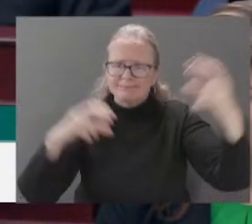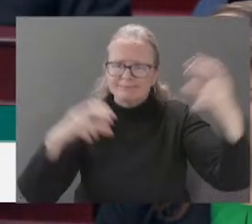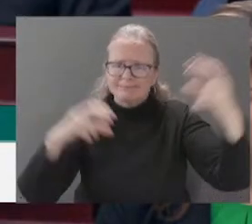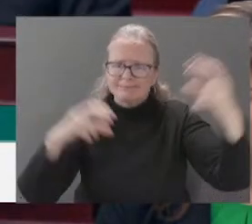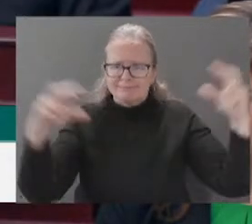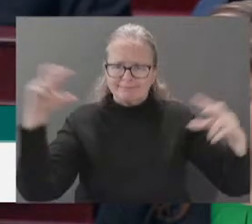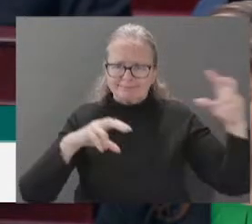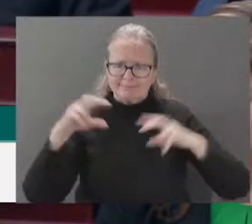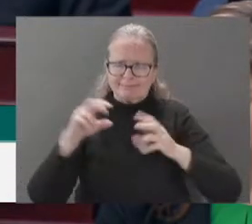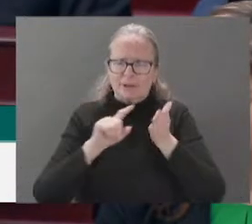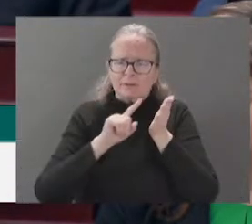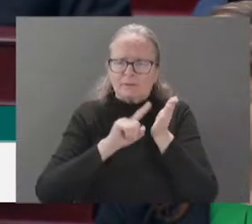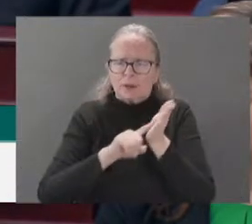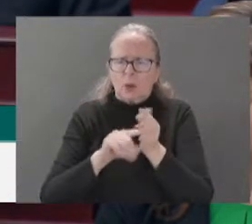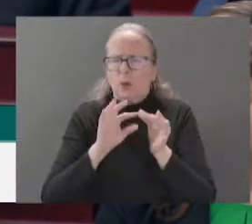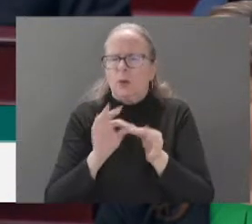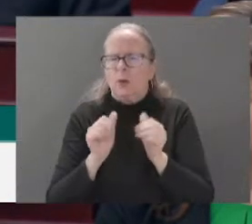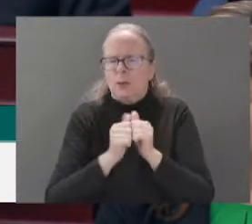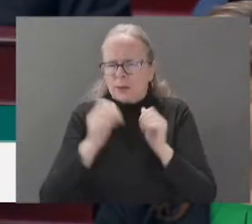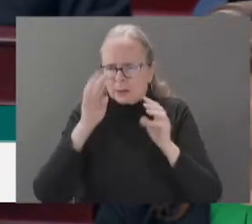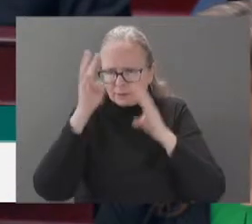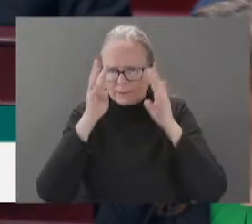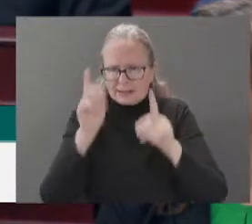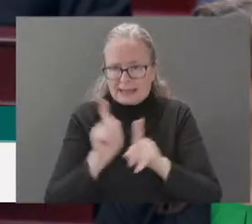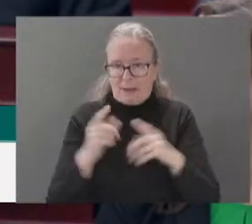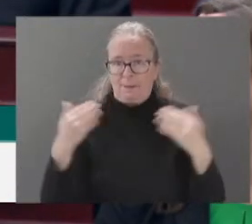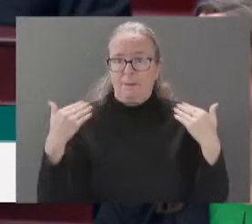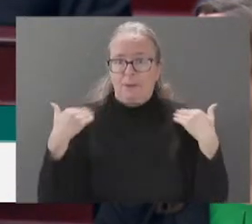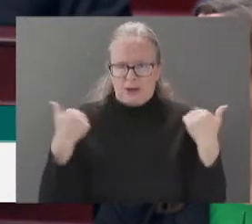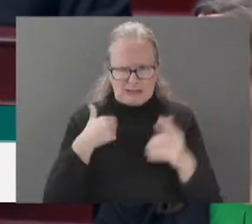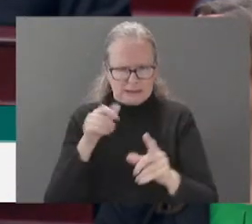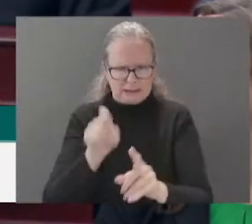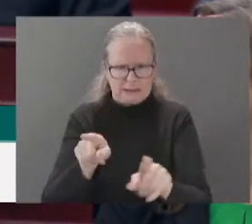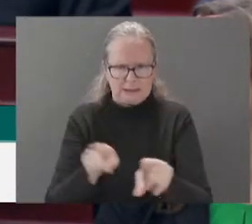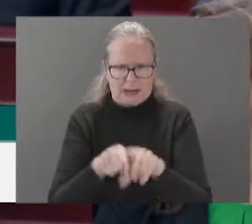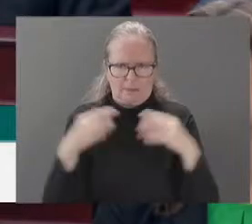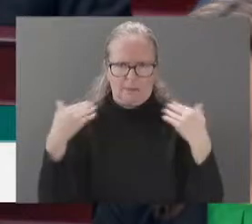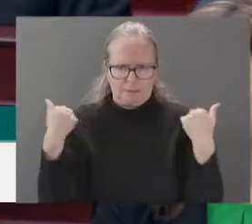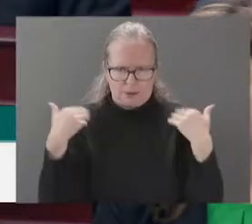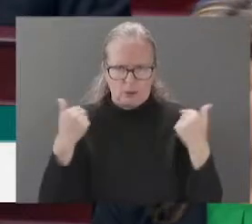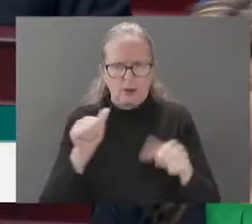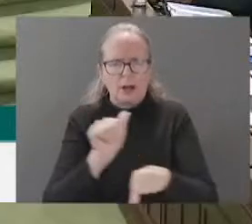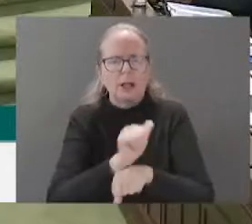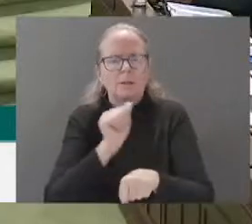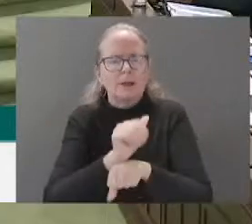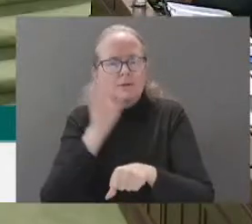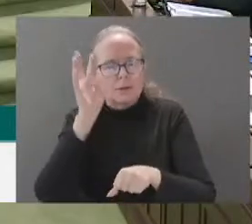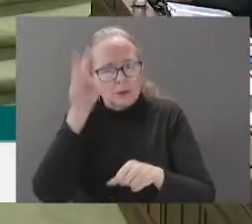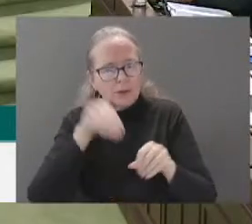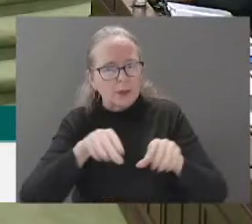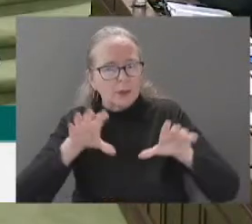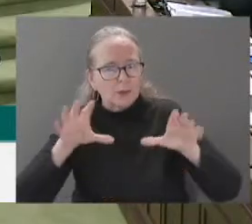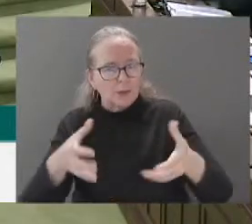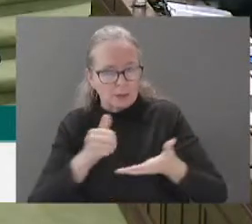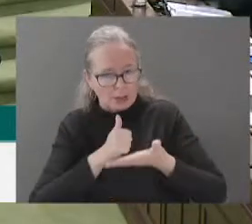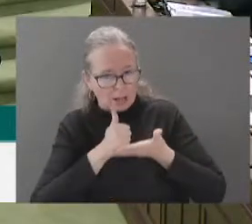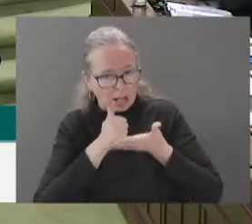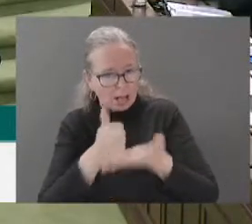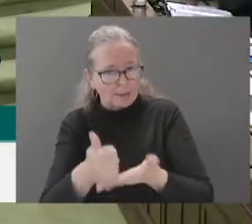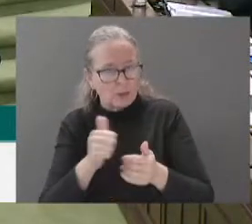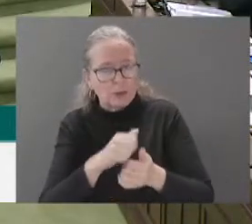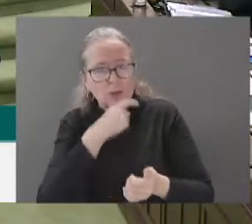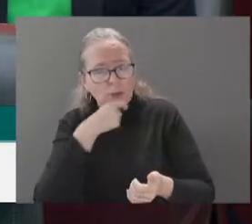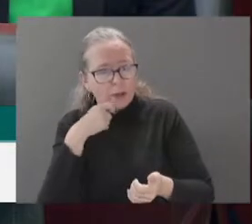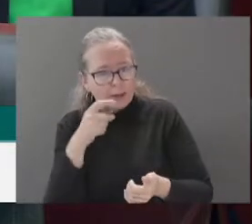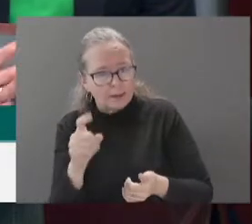same Minister tell the house whether Alberta innovates is doing anything to help with the drought situation The Honorable Minister uh